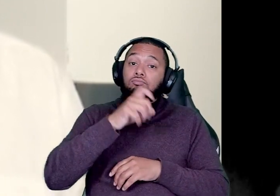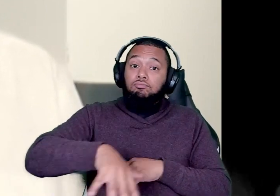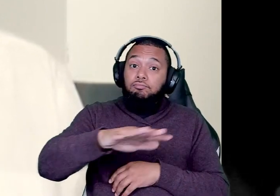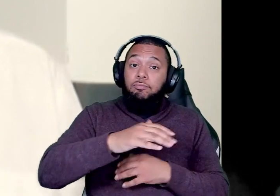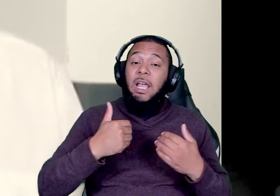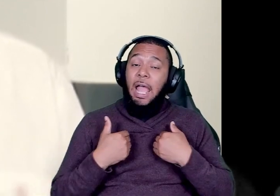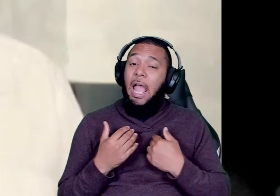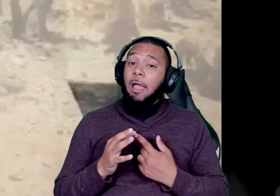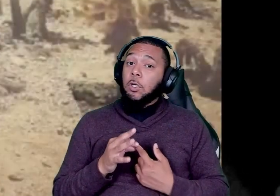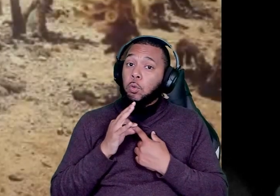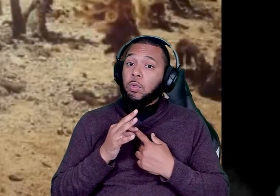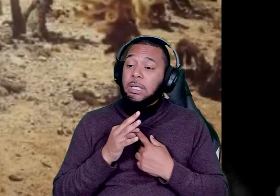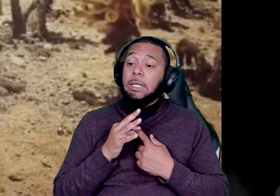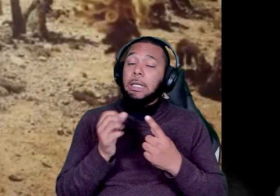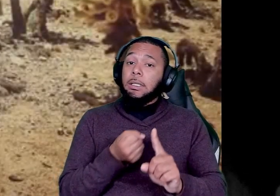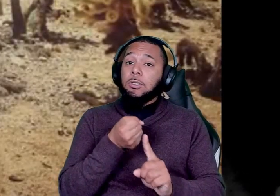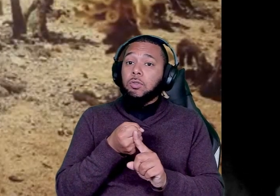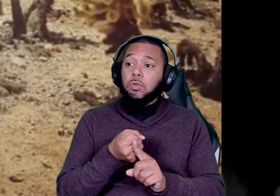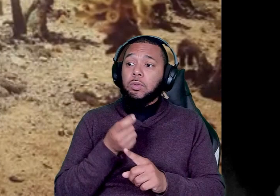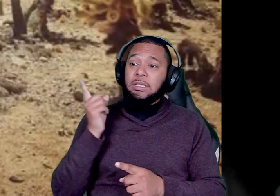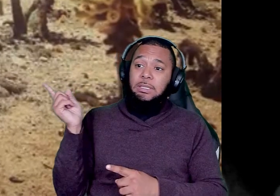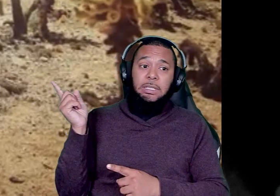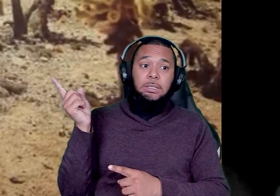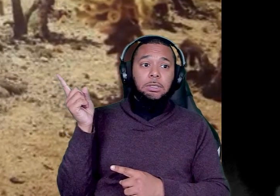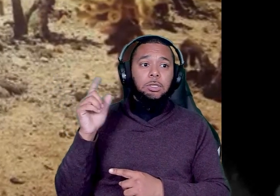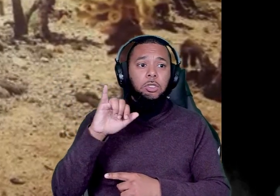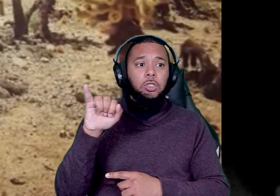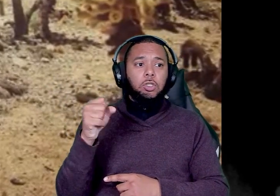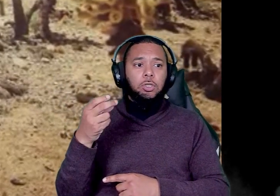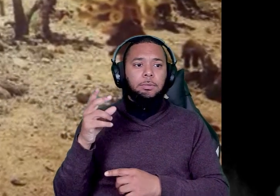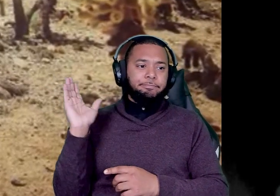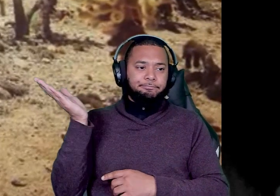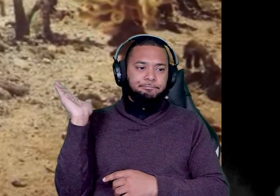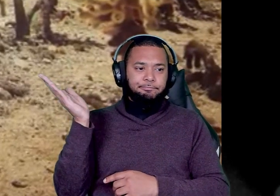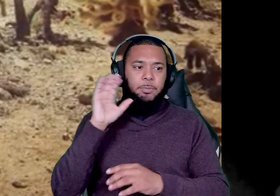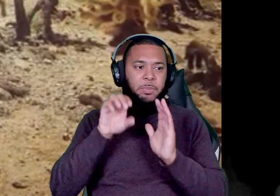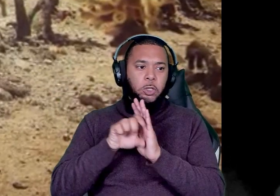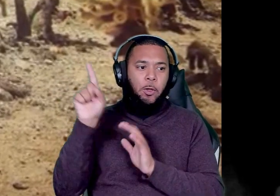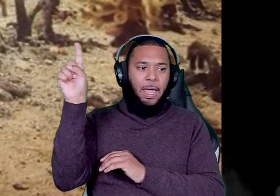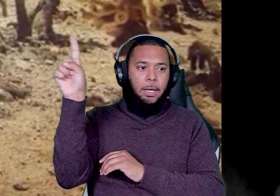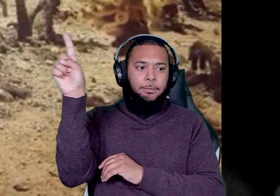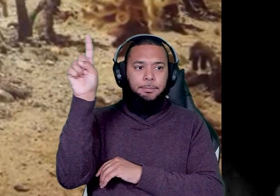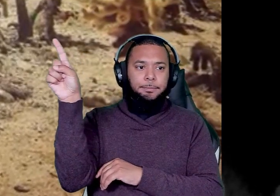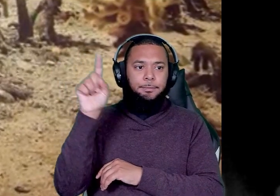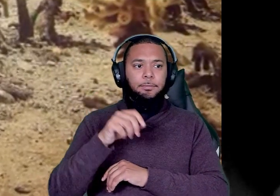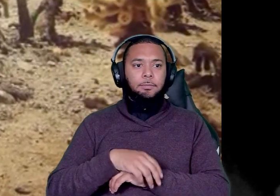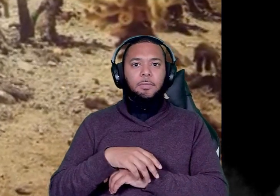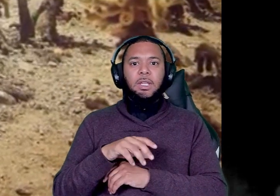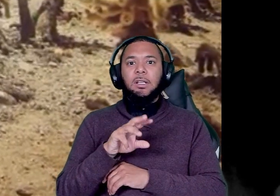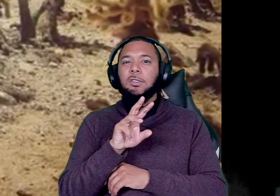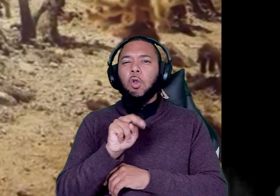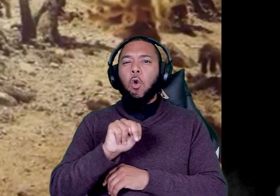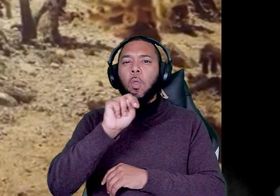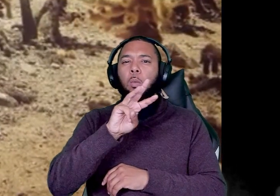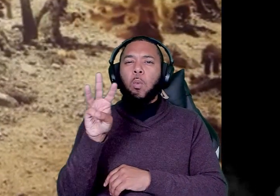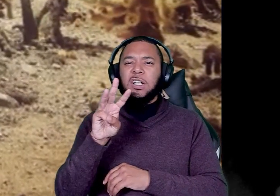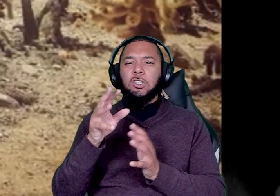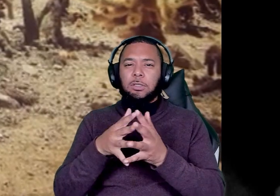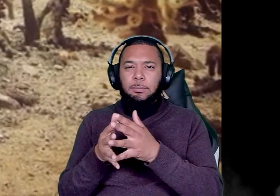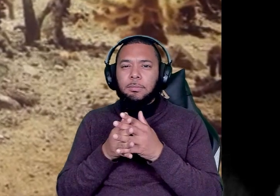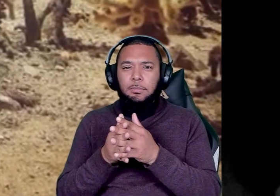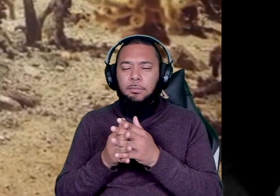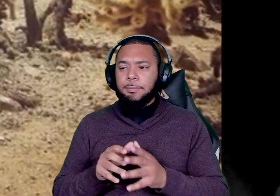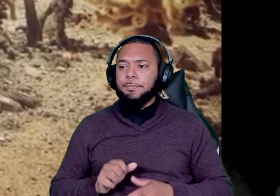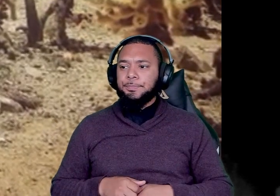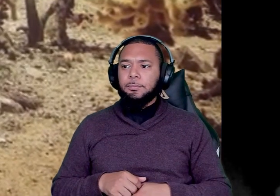issues. This happens to be a shot of Joshua Tree National Park that's in western United States. You can see that the